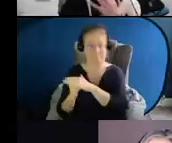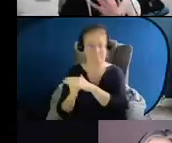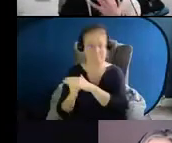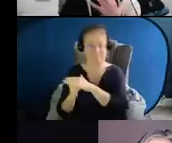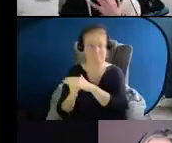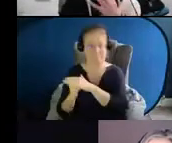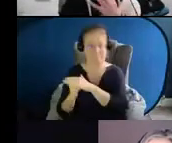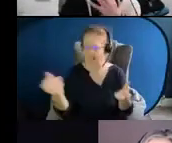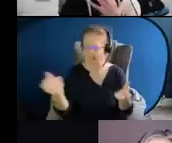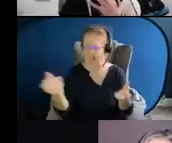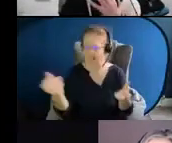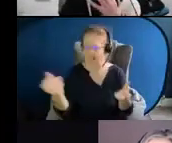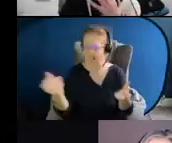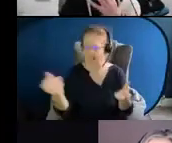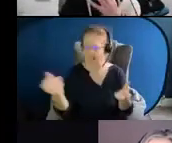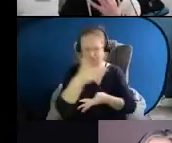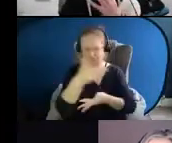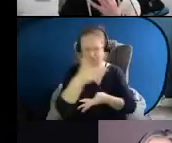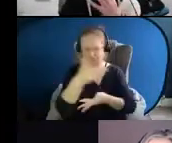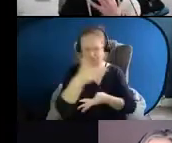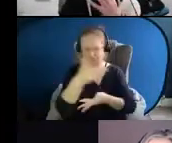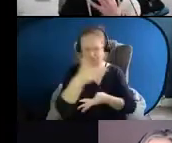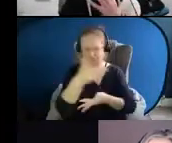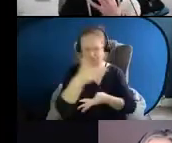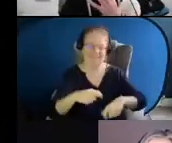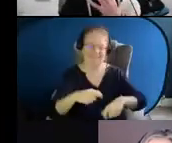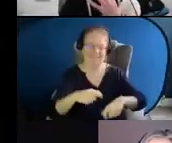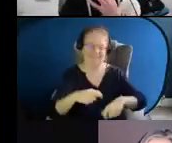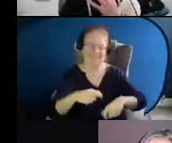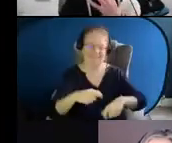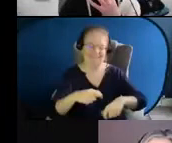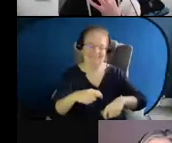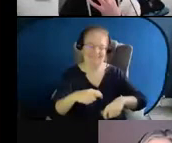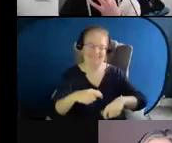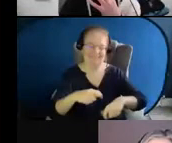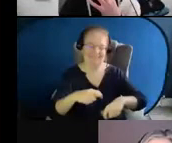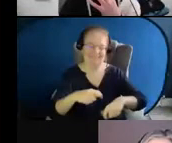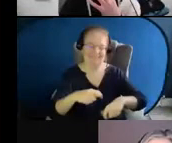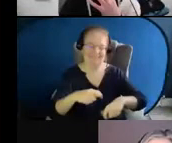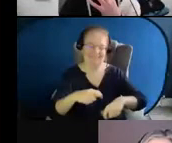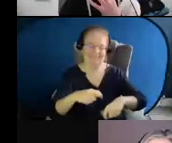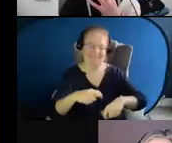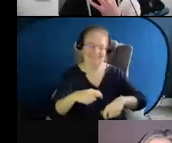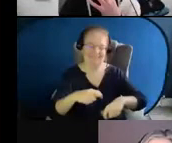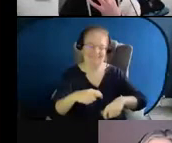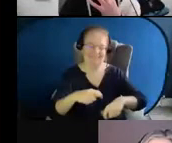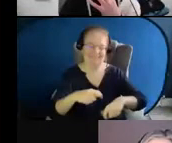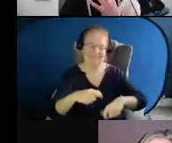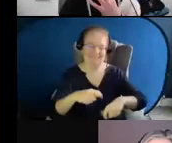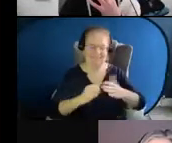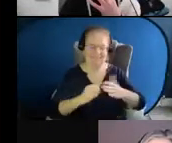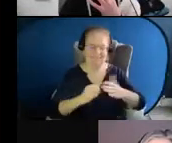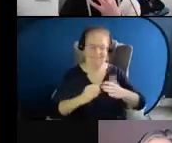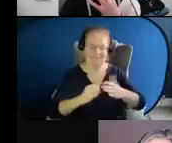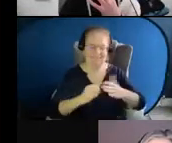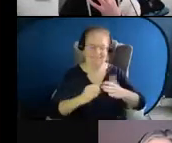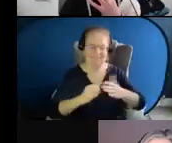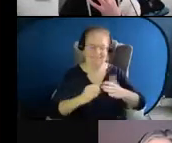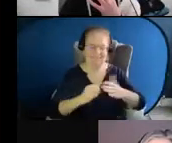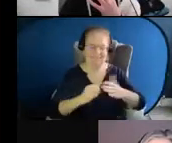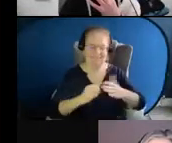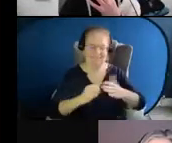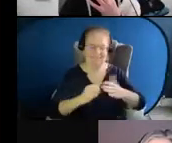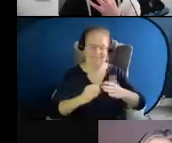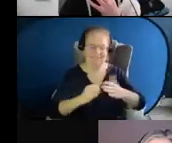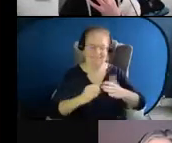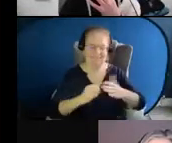we still have limitations of time. Mm-hmm. Of resources, of technology itself, because unfortunately many of these tools weren't built with the end